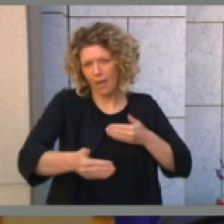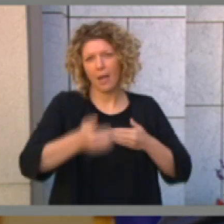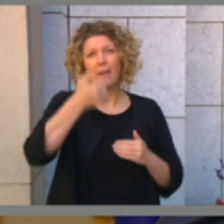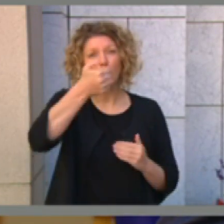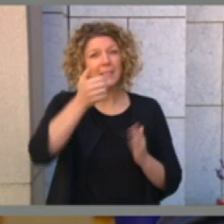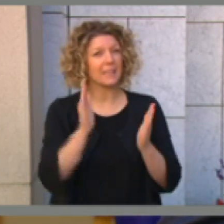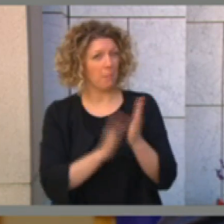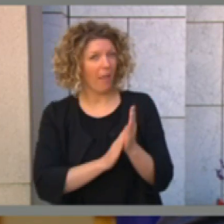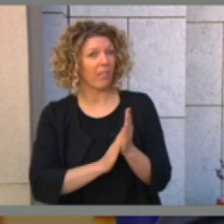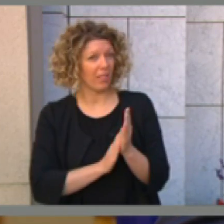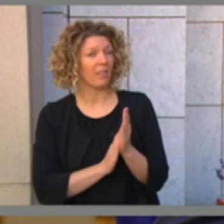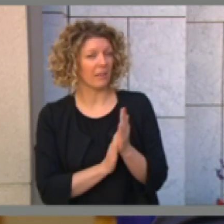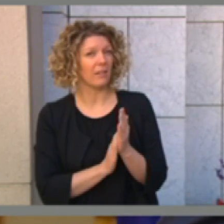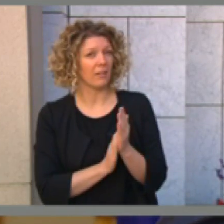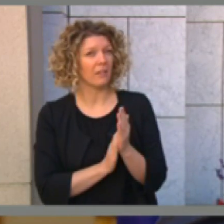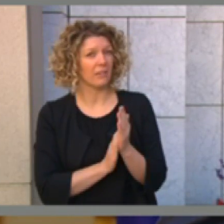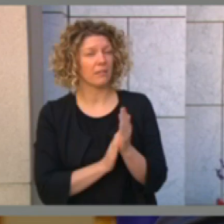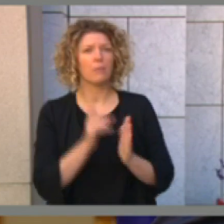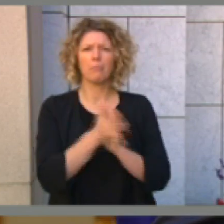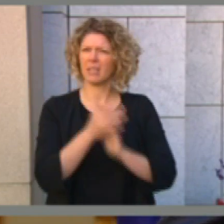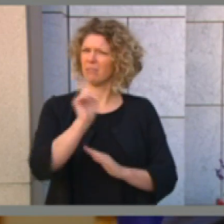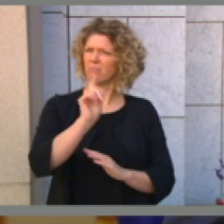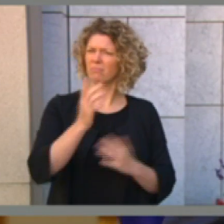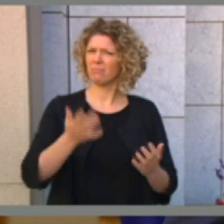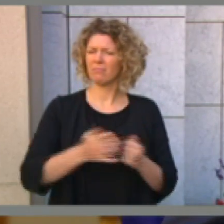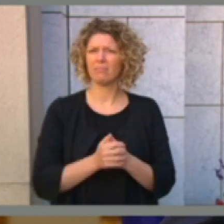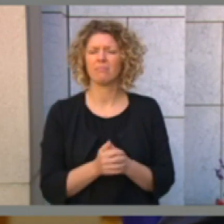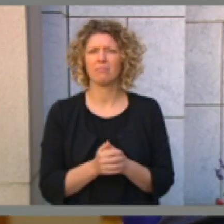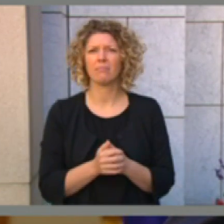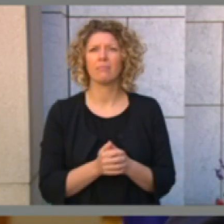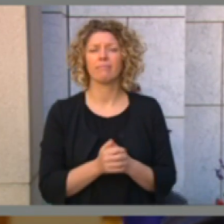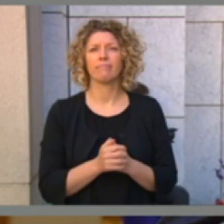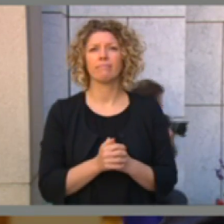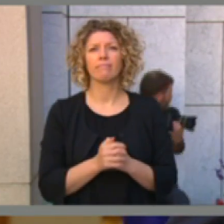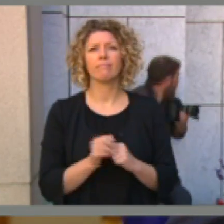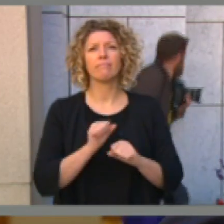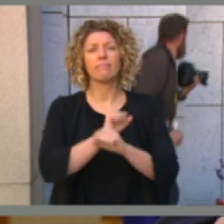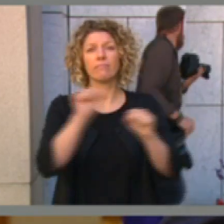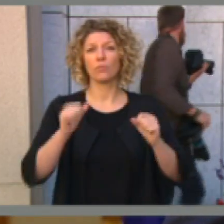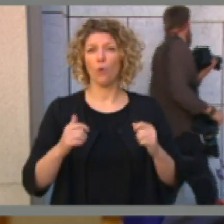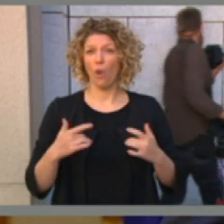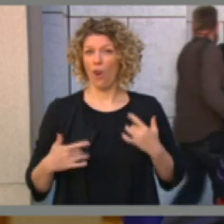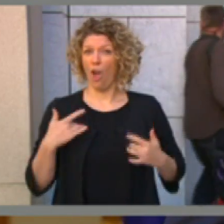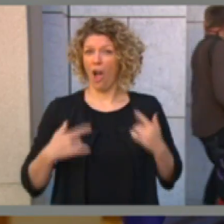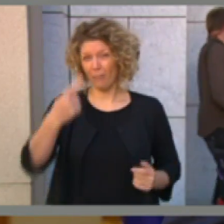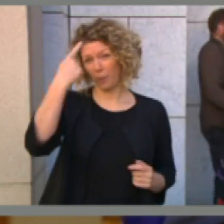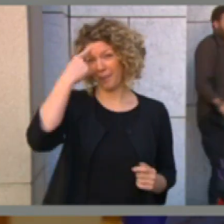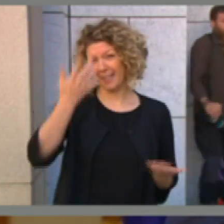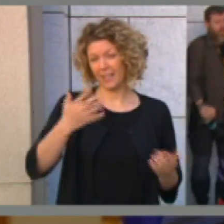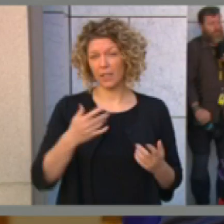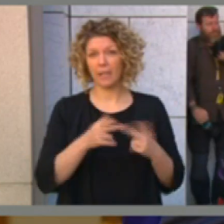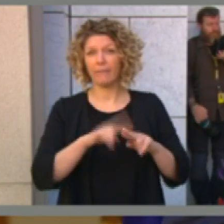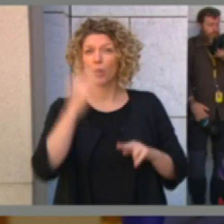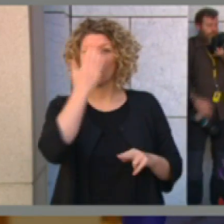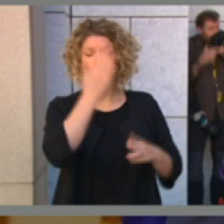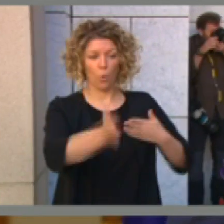6 months. So that means the disruption that would occur from the closure of schools around this country, make